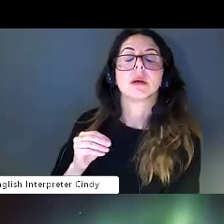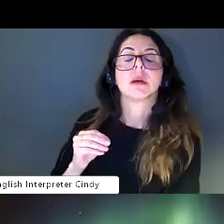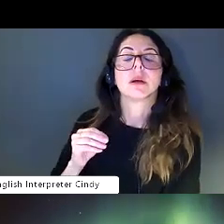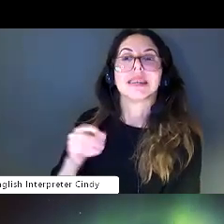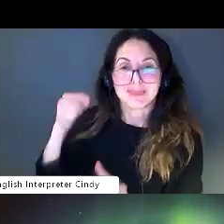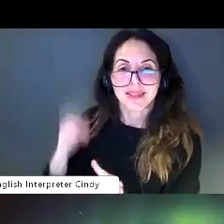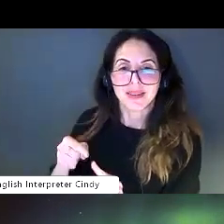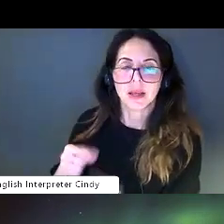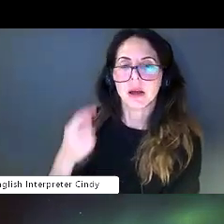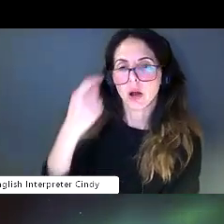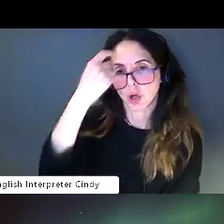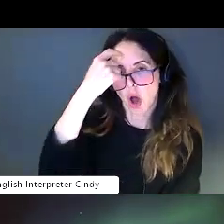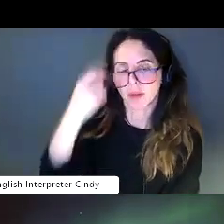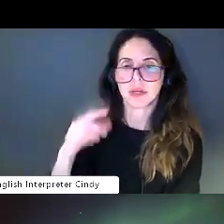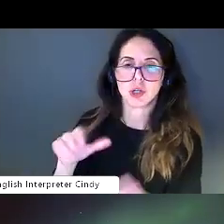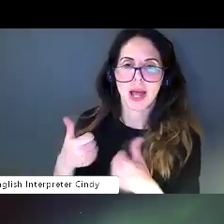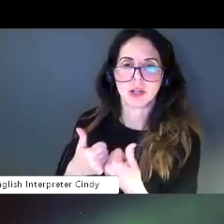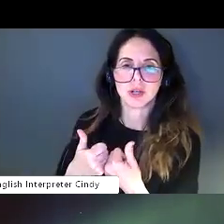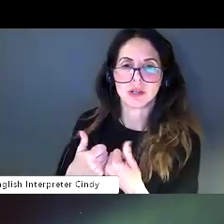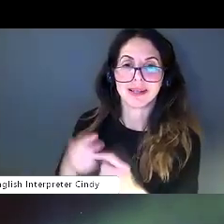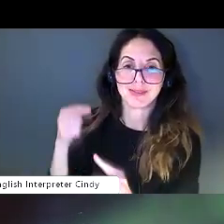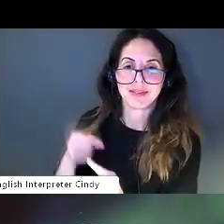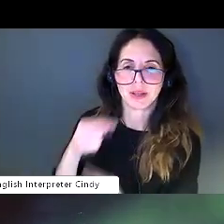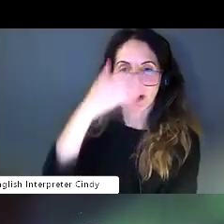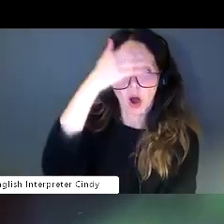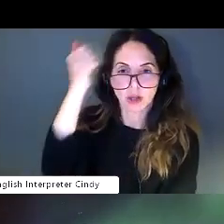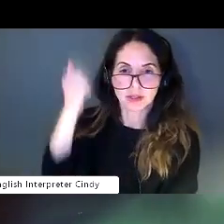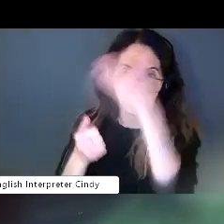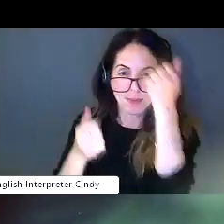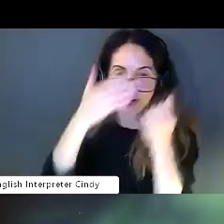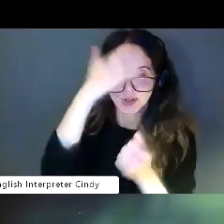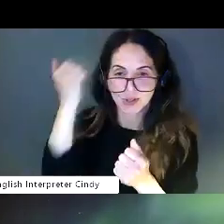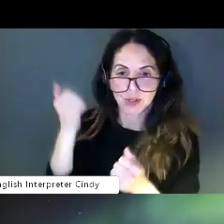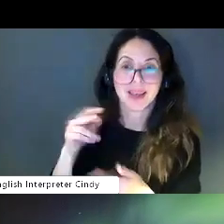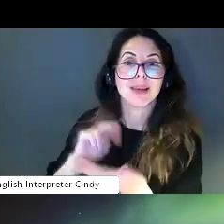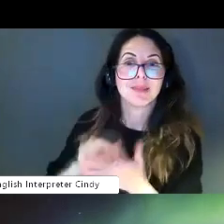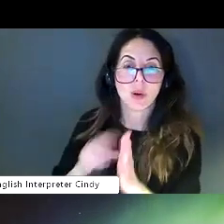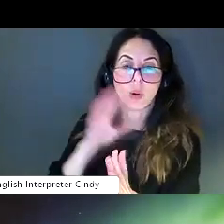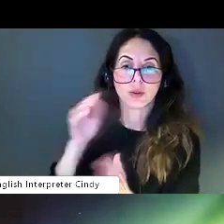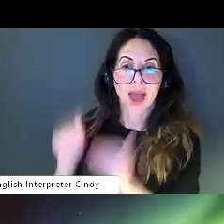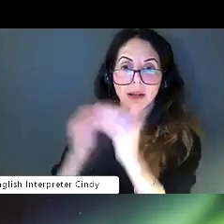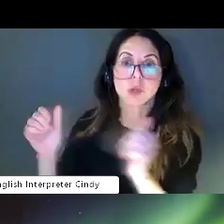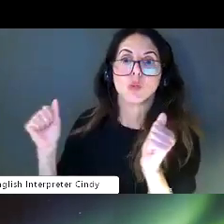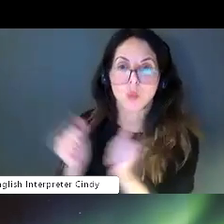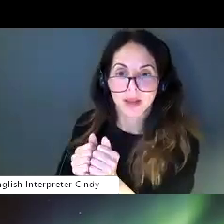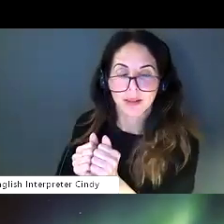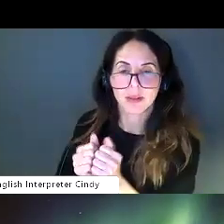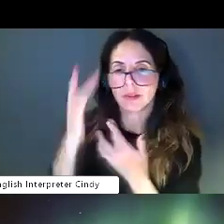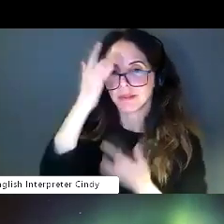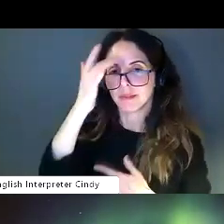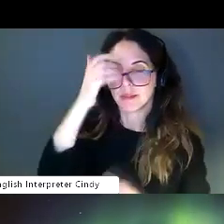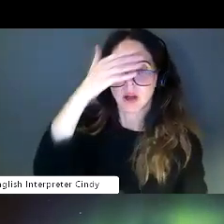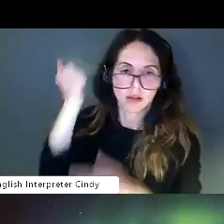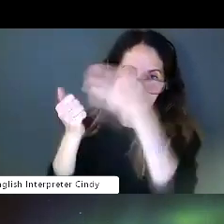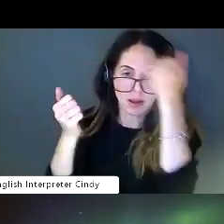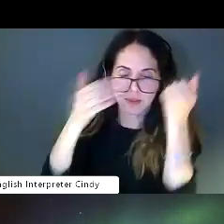cognitive related challenges, particularly Alzheimer's disease. So it's focusing on older adults with Alzheimer's disease.